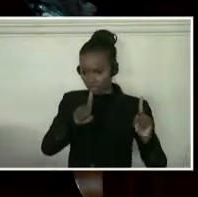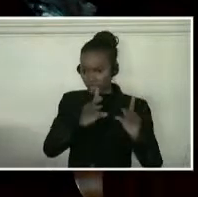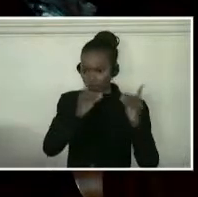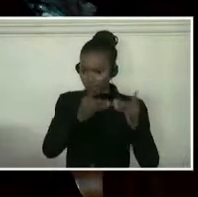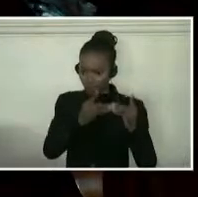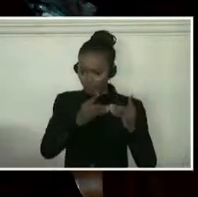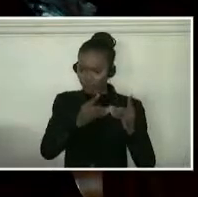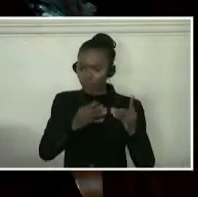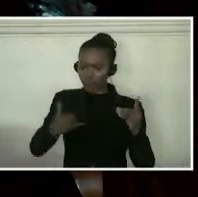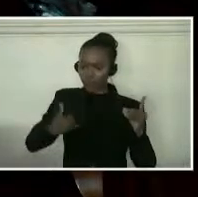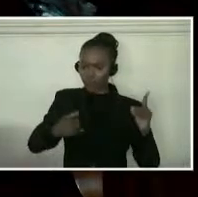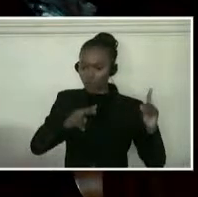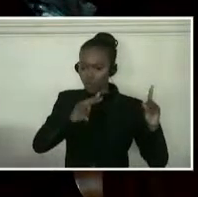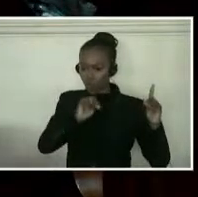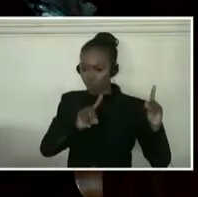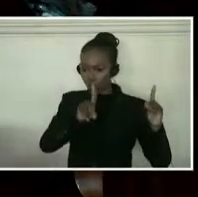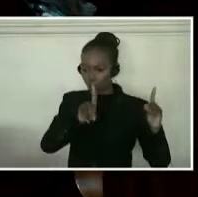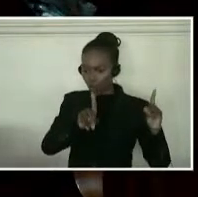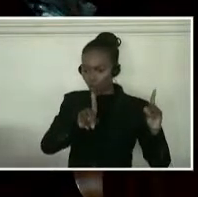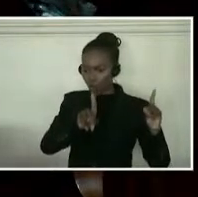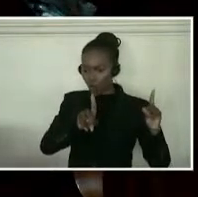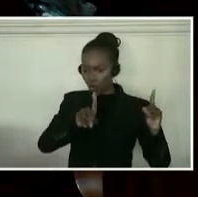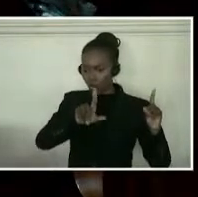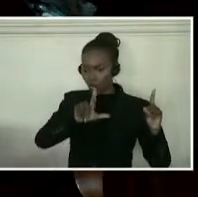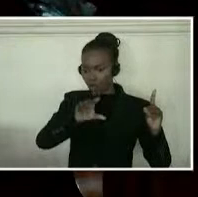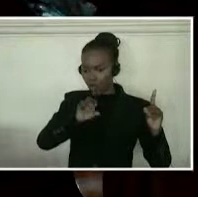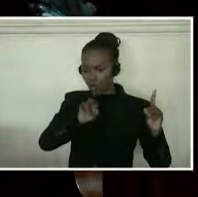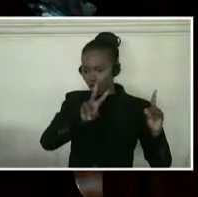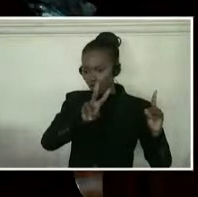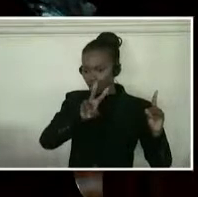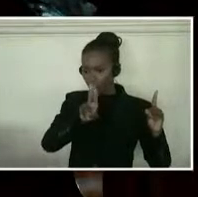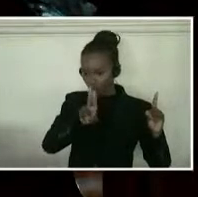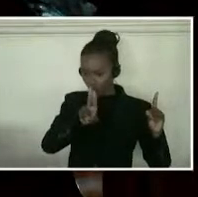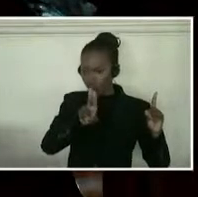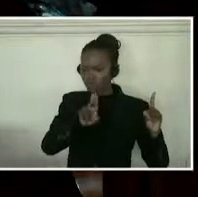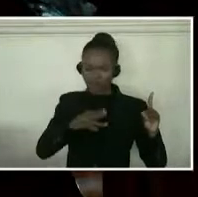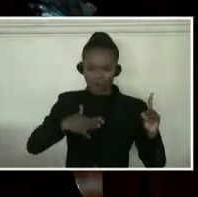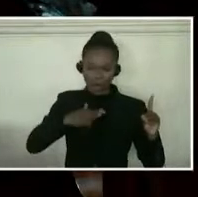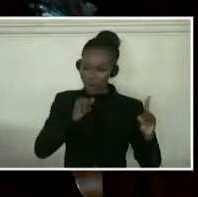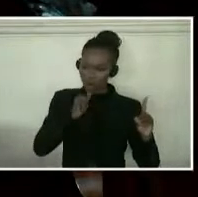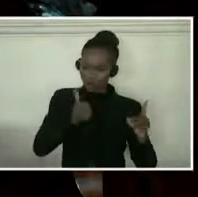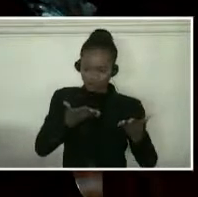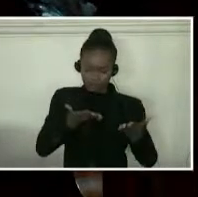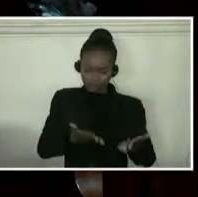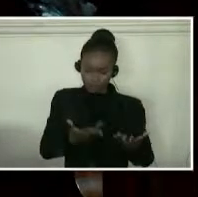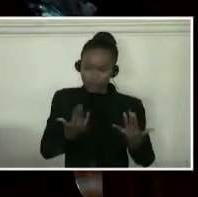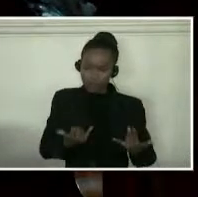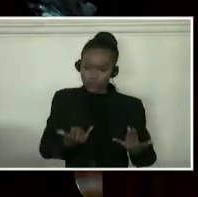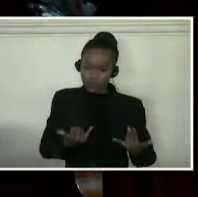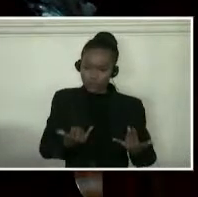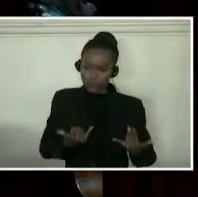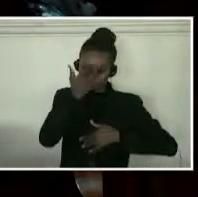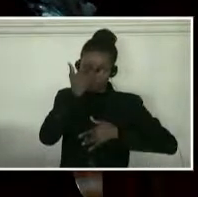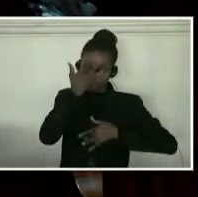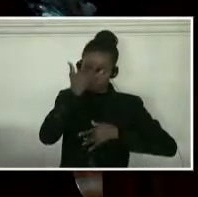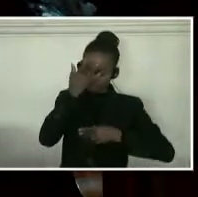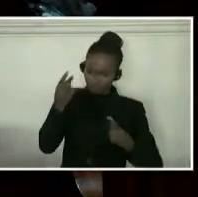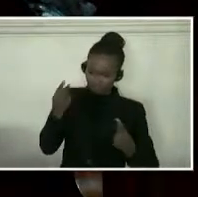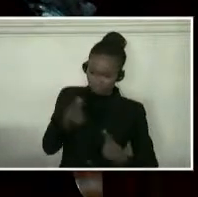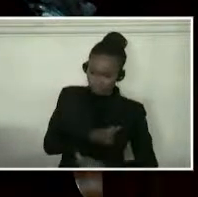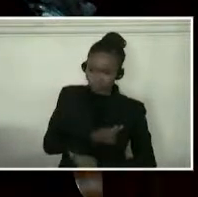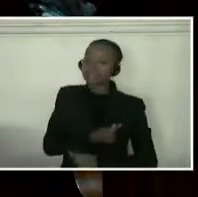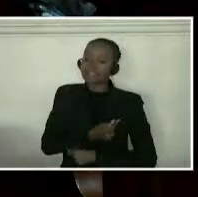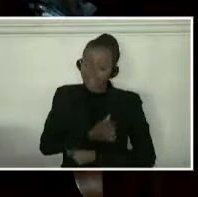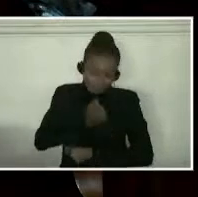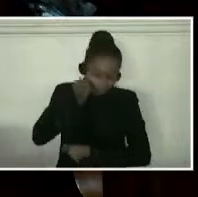today because she is supposed to be here with us she is not well that's why she couldn't join us here and we